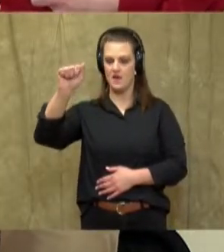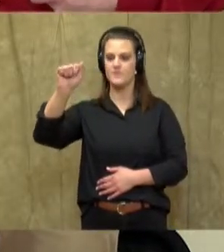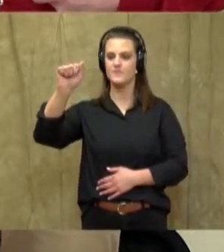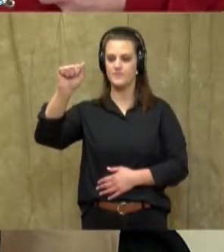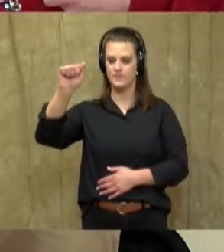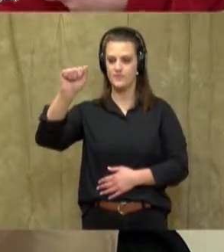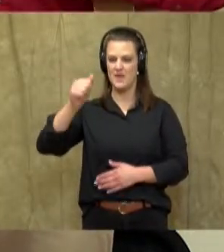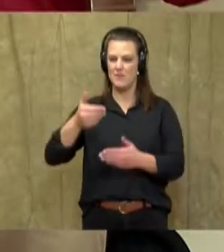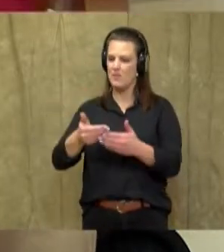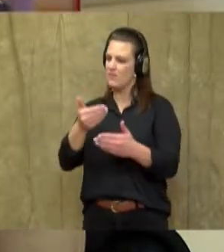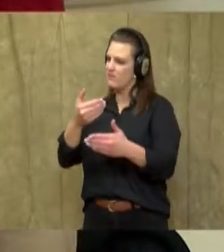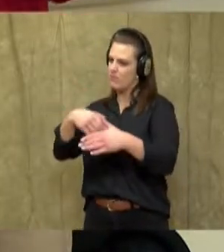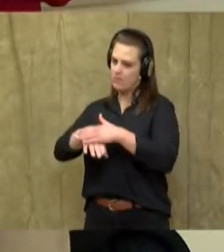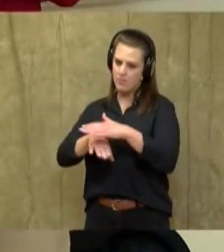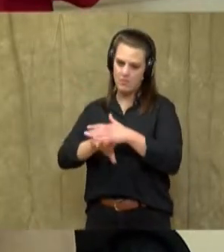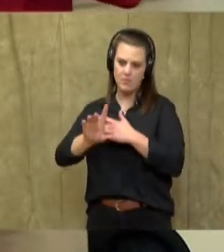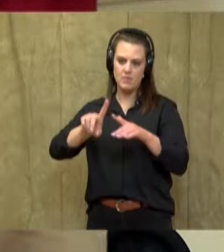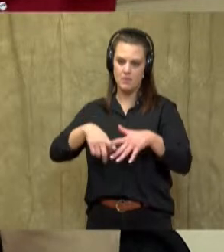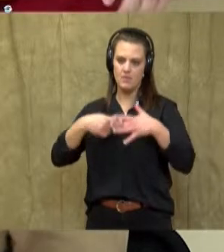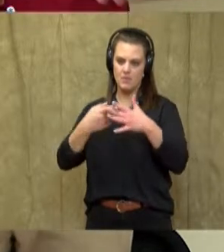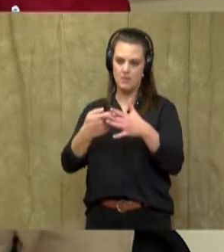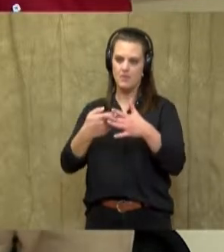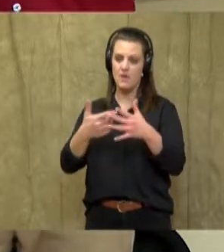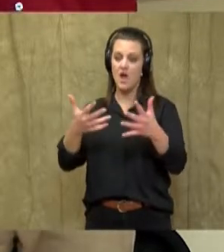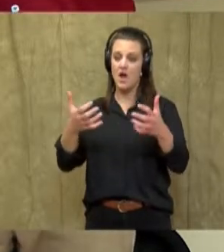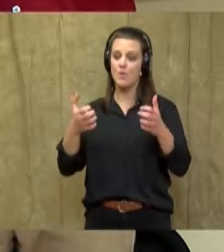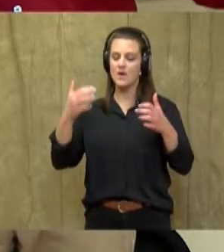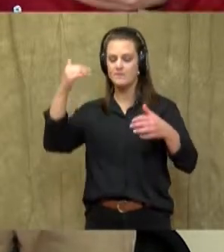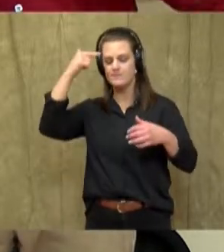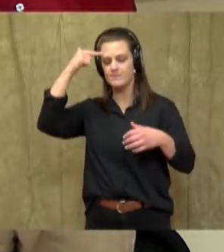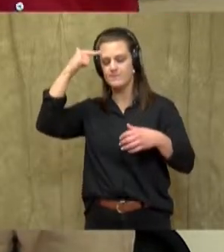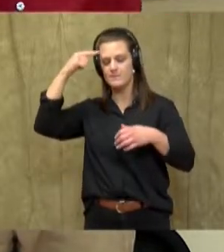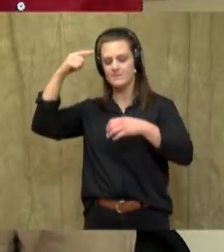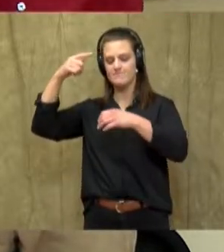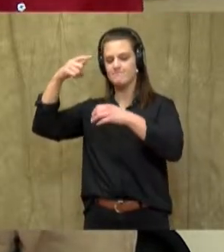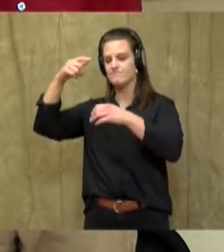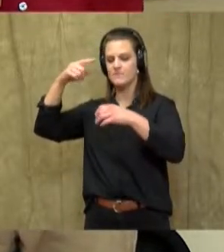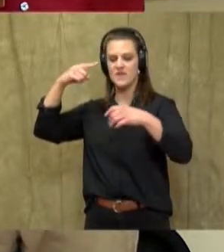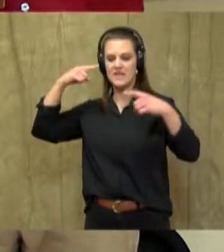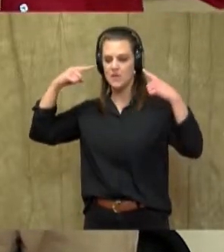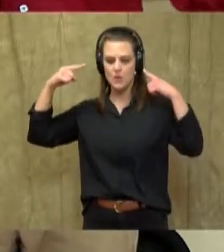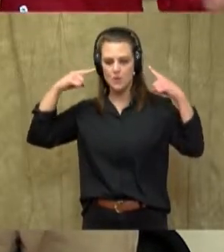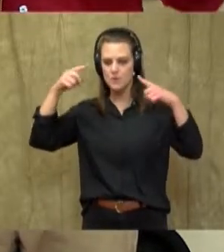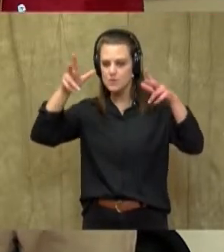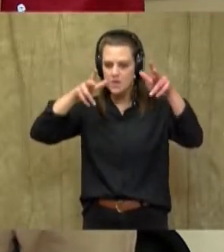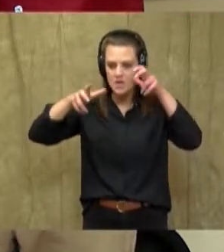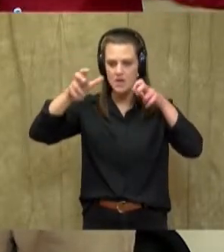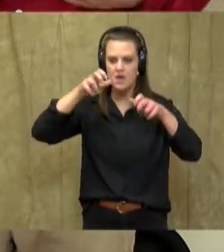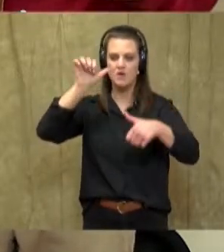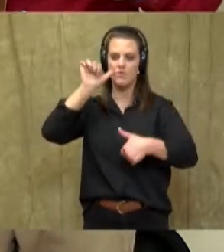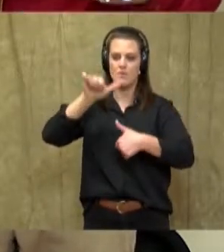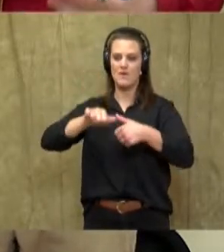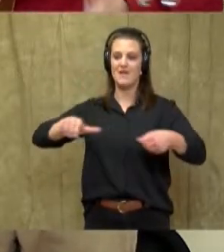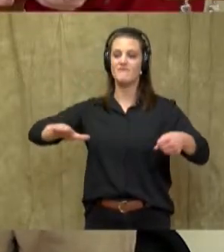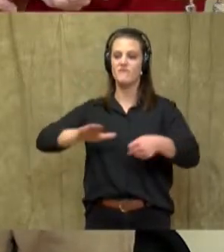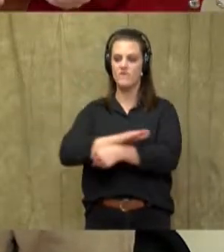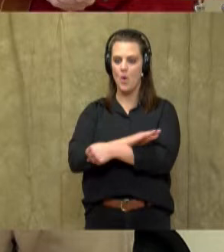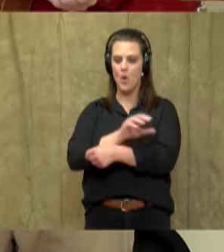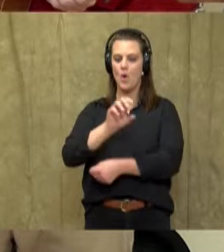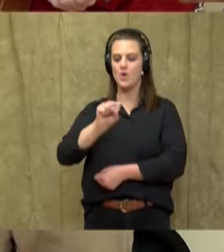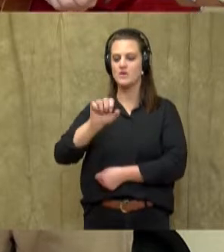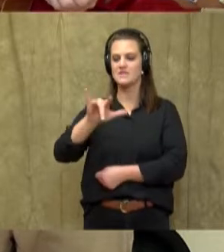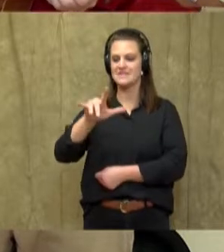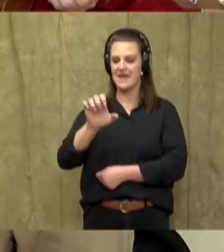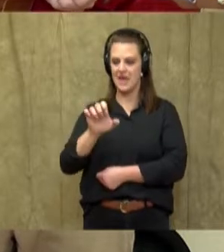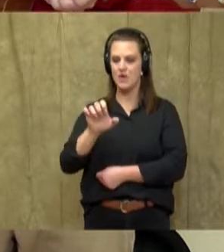la. Before we get into these examples though, I want us to refresh our ears with the sound of that full major scale. So